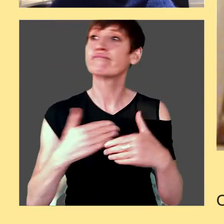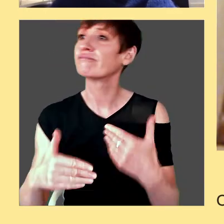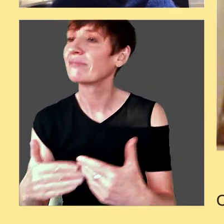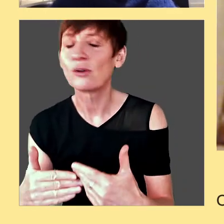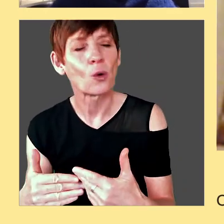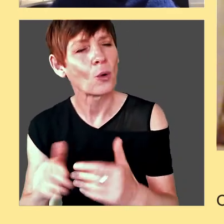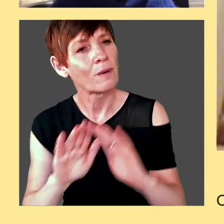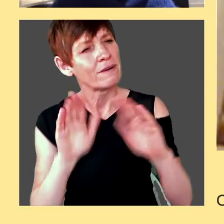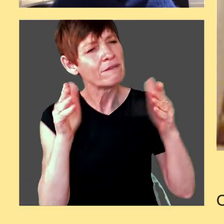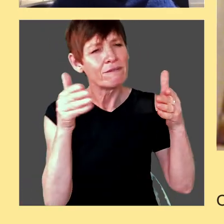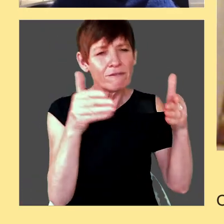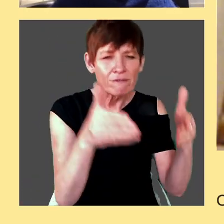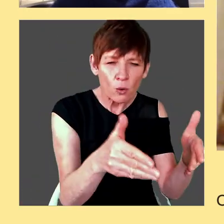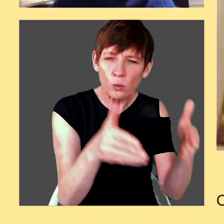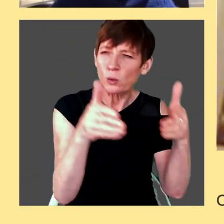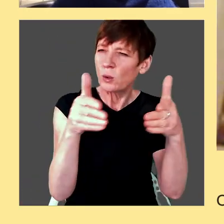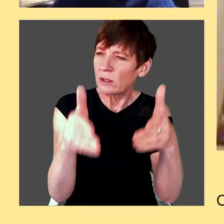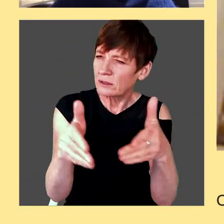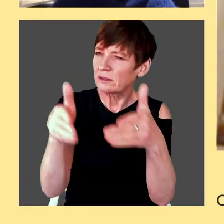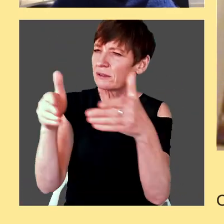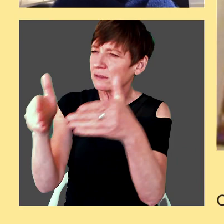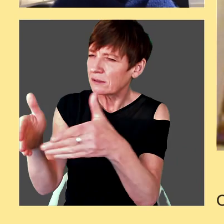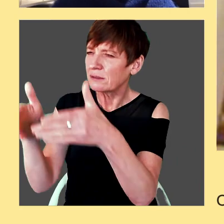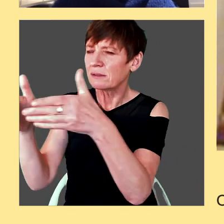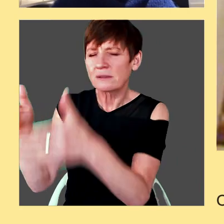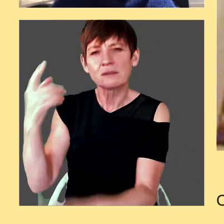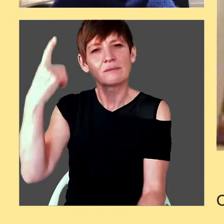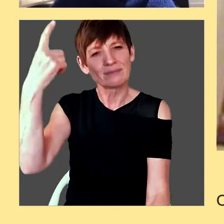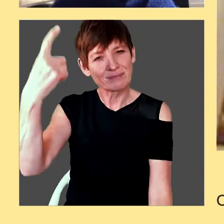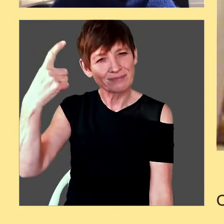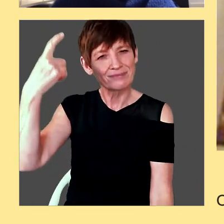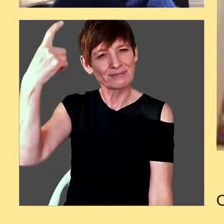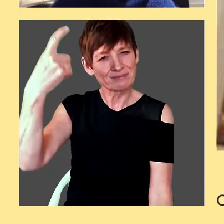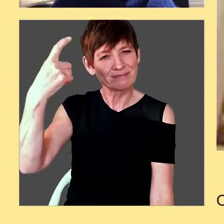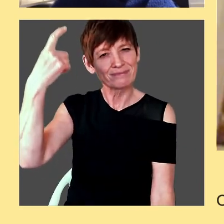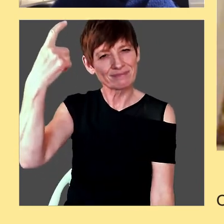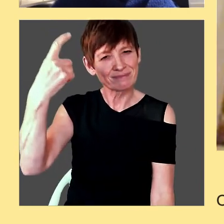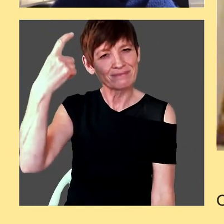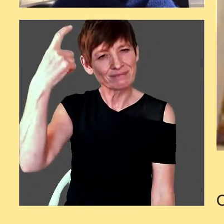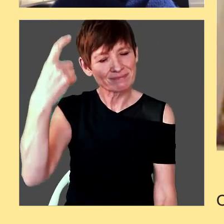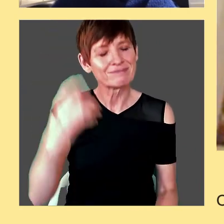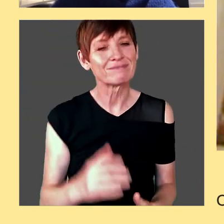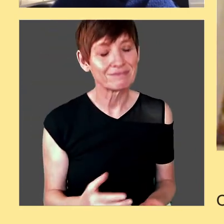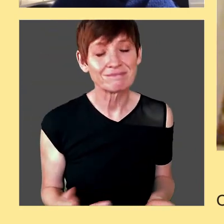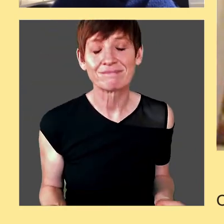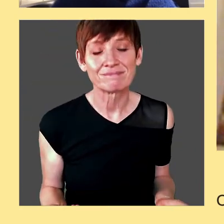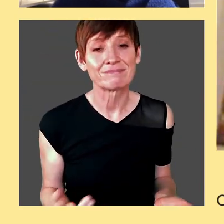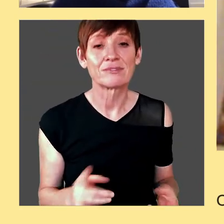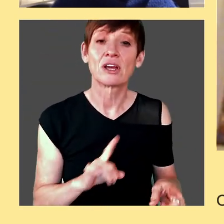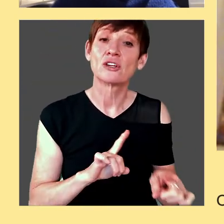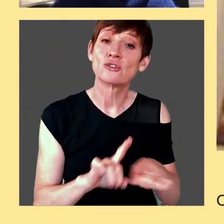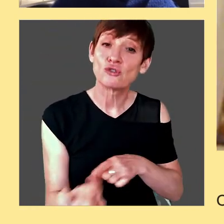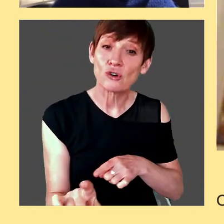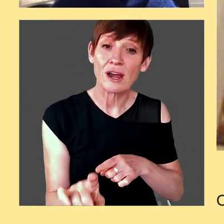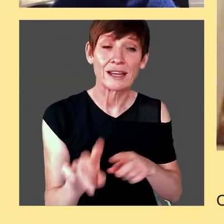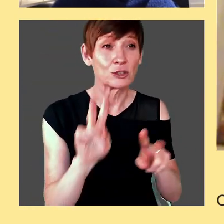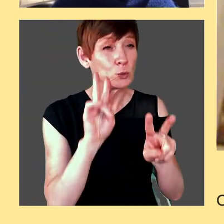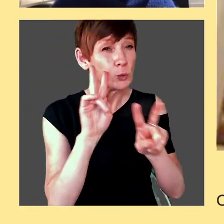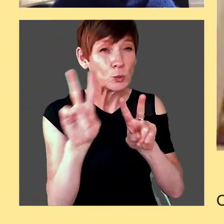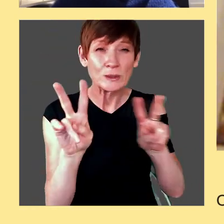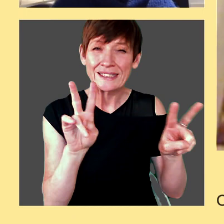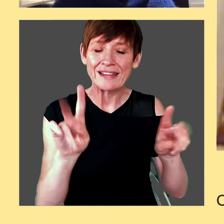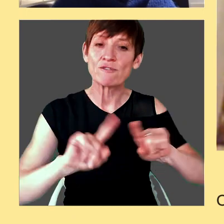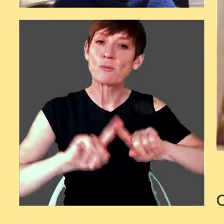to focus on everything around you. Just simple things. And try see everything